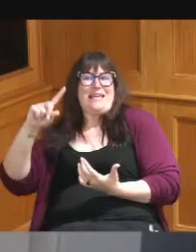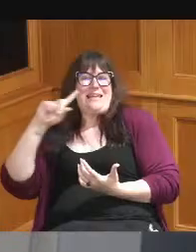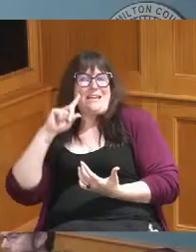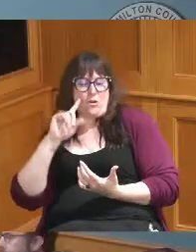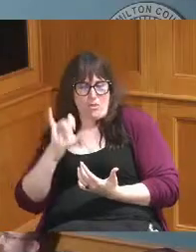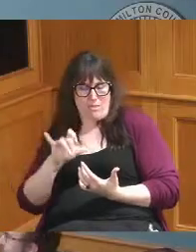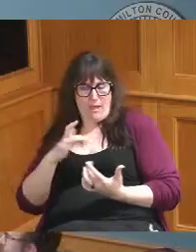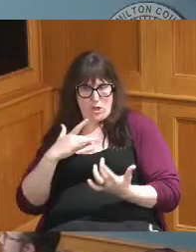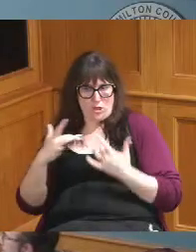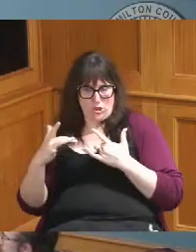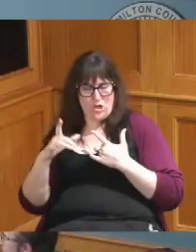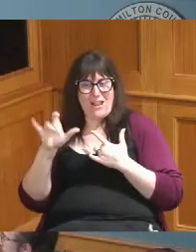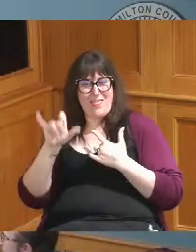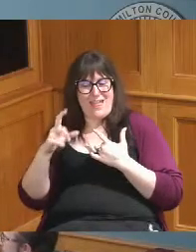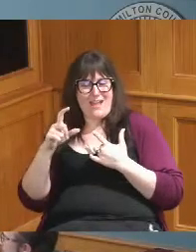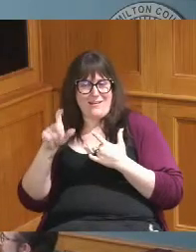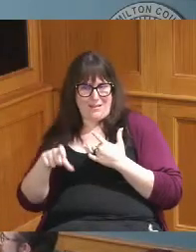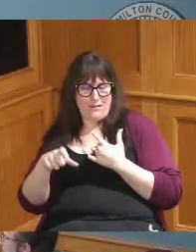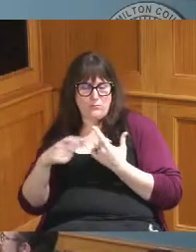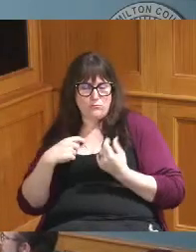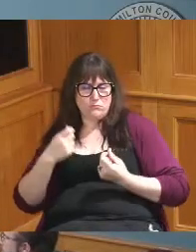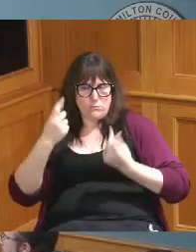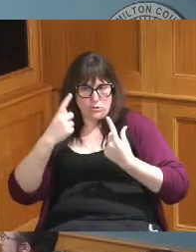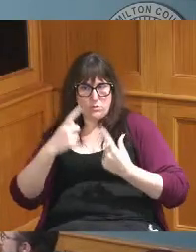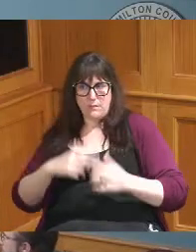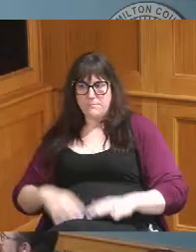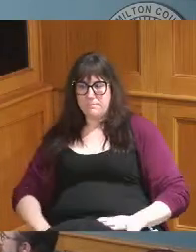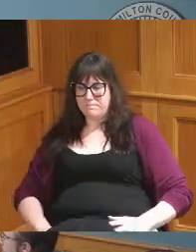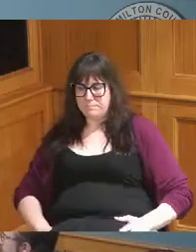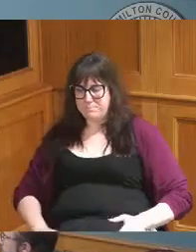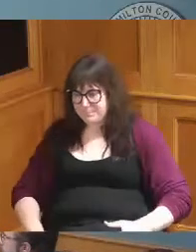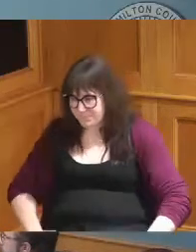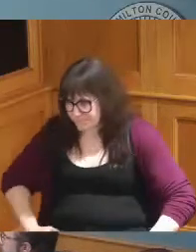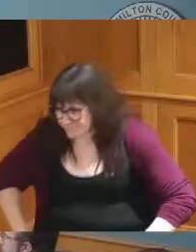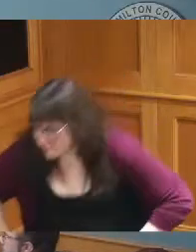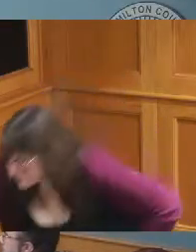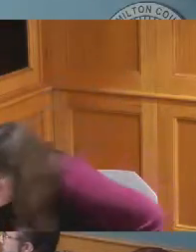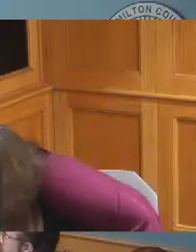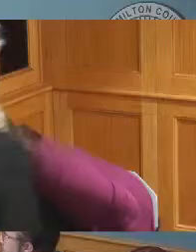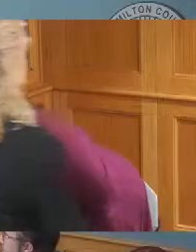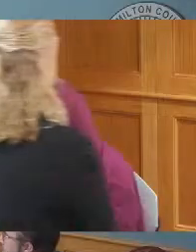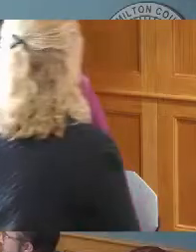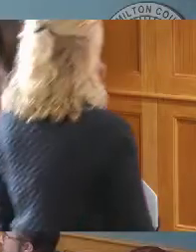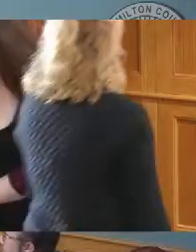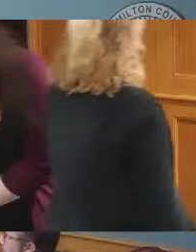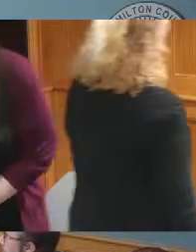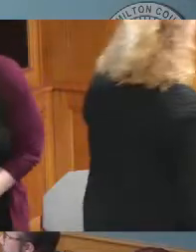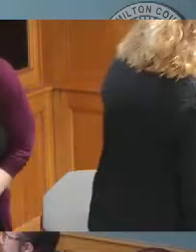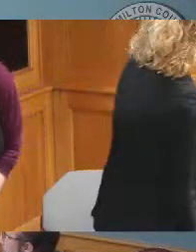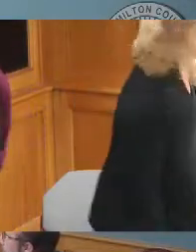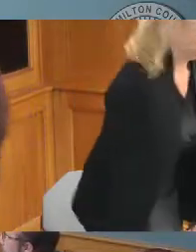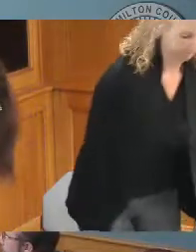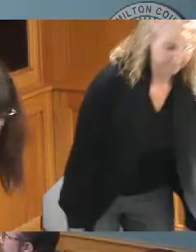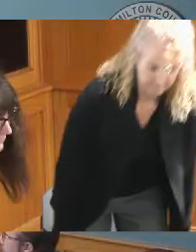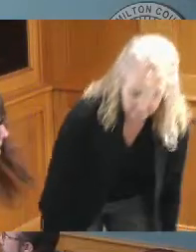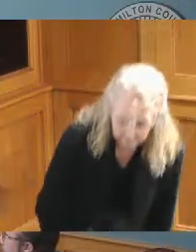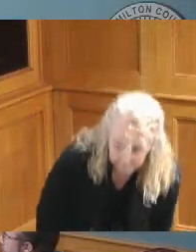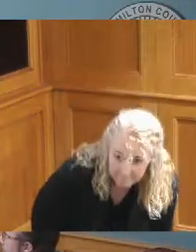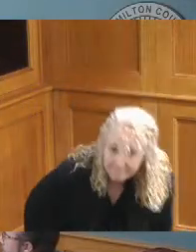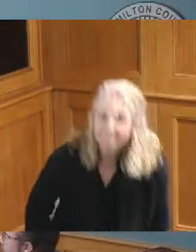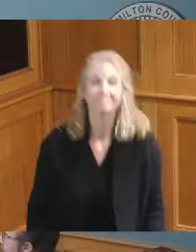so much. All right, very good. Well, thank you. Thank you to all of you for being here. Thank you also to